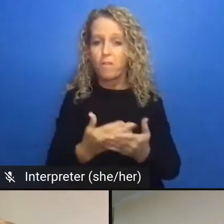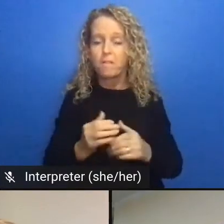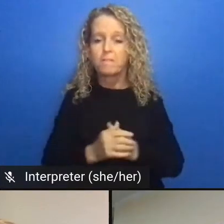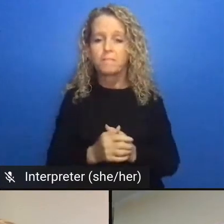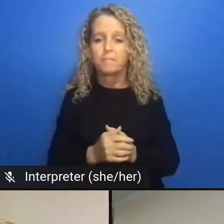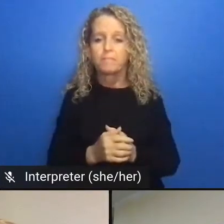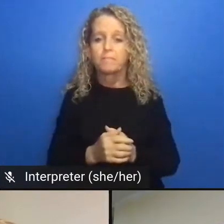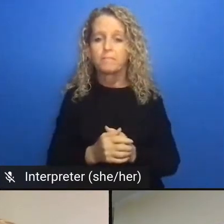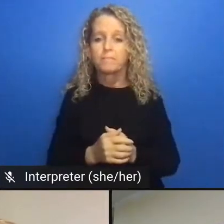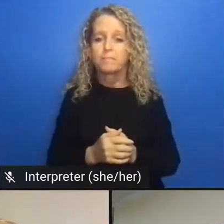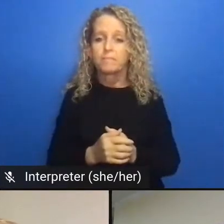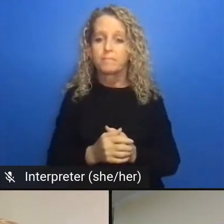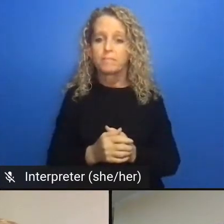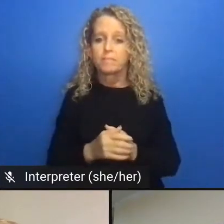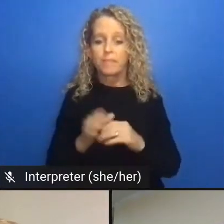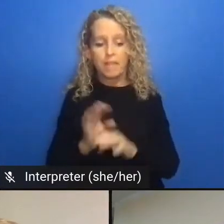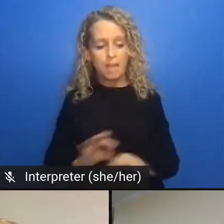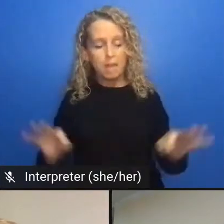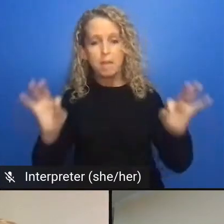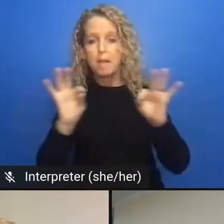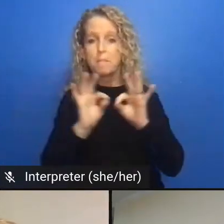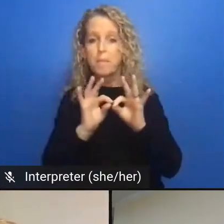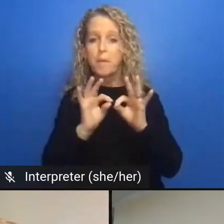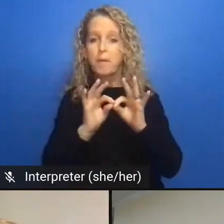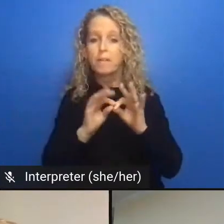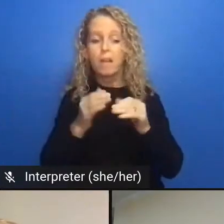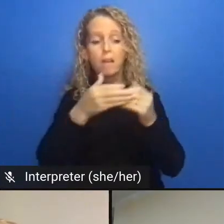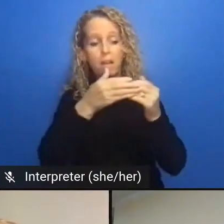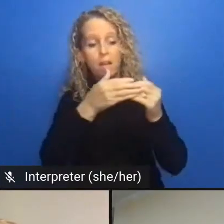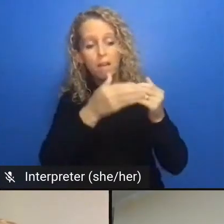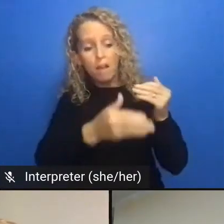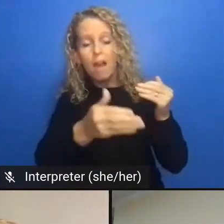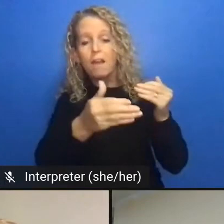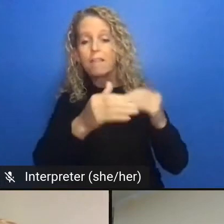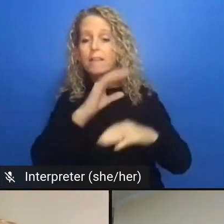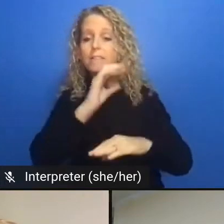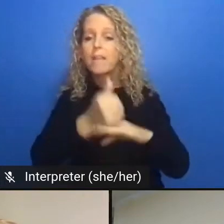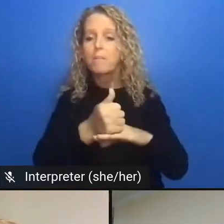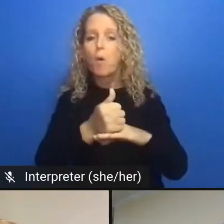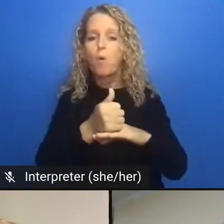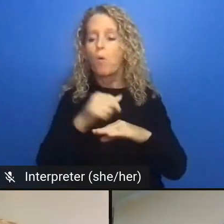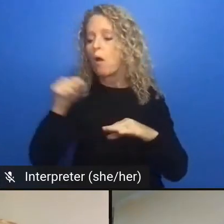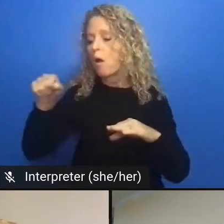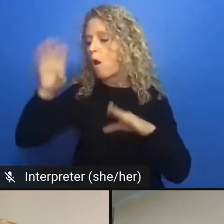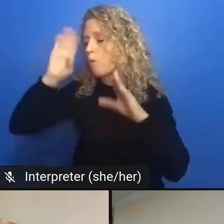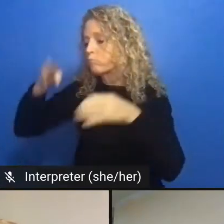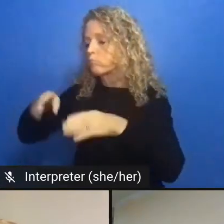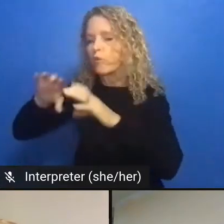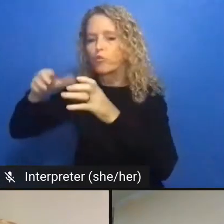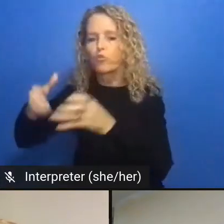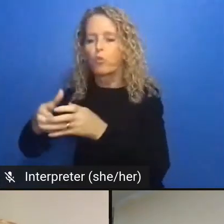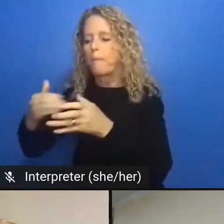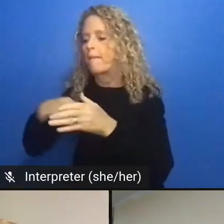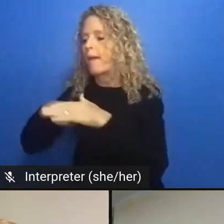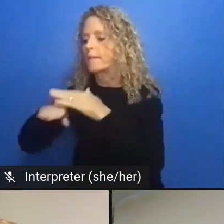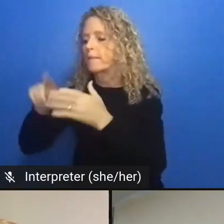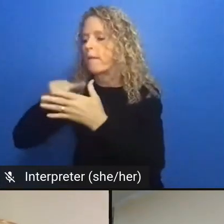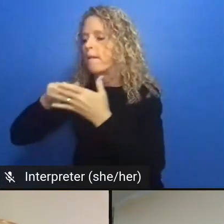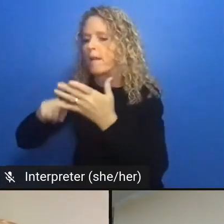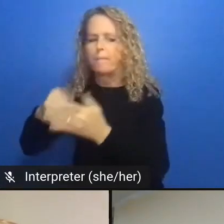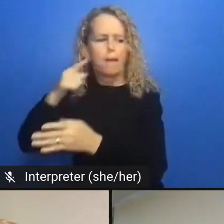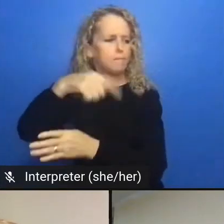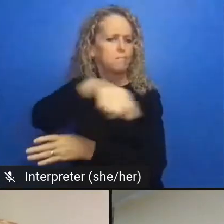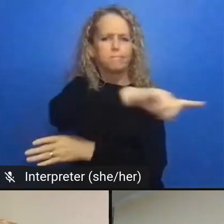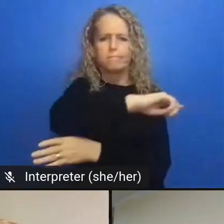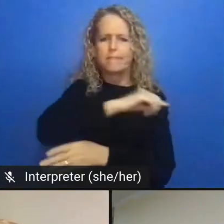build, represents just a fragment of who we are. That's not the place we want to go. So it's really critical. I mean,